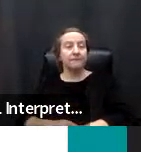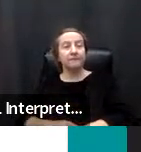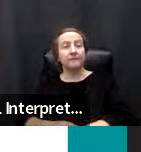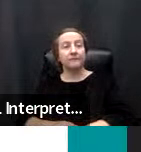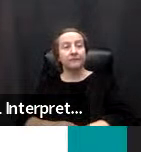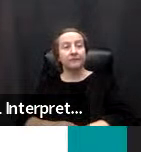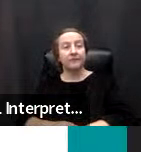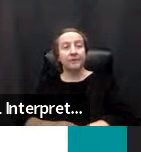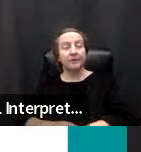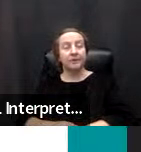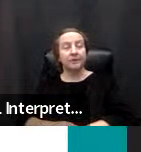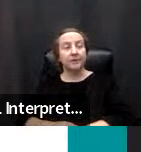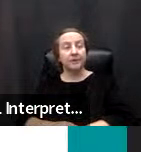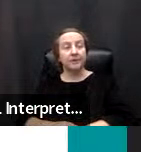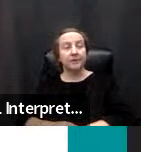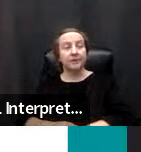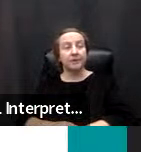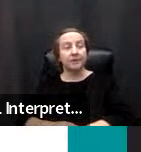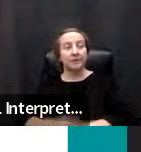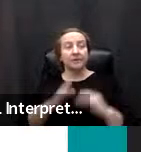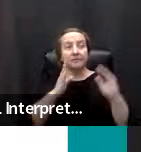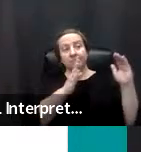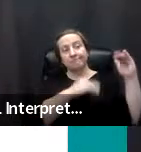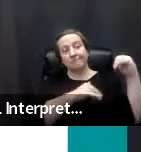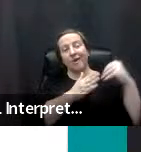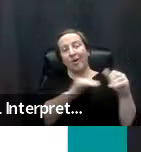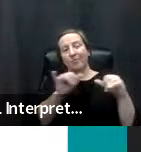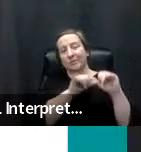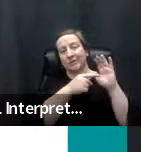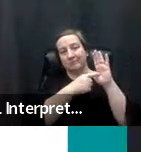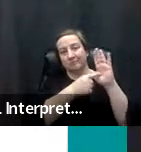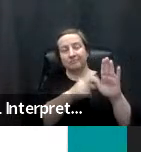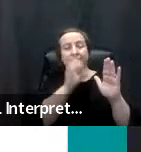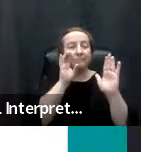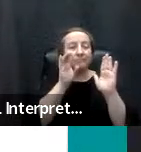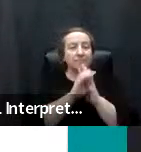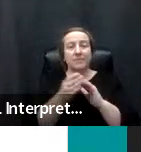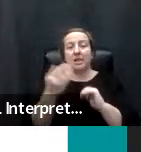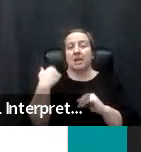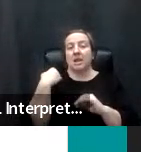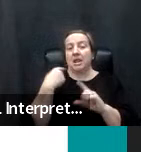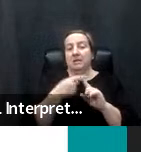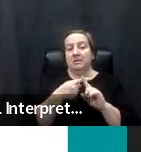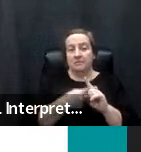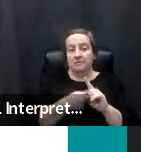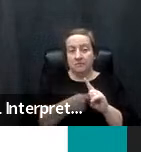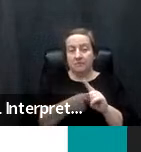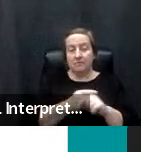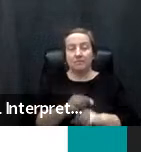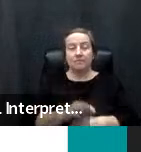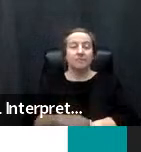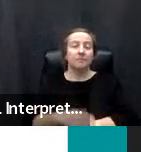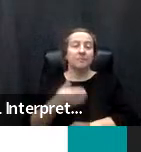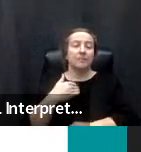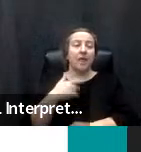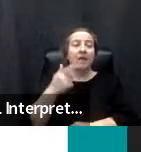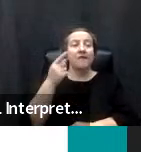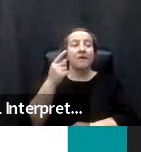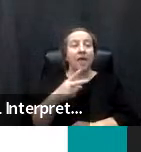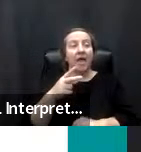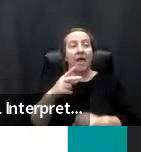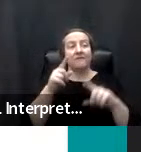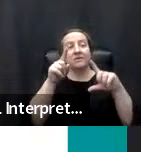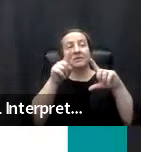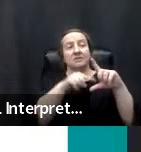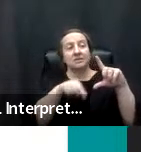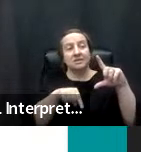is similar to the graphic that we presented last month. There's a half diamond to and